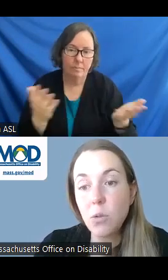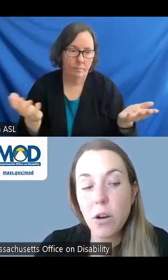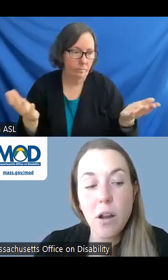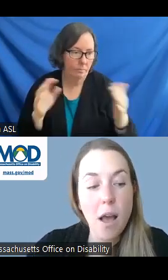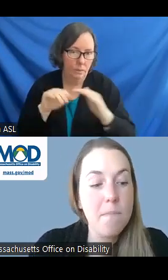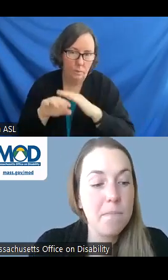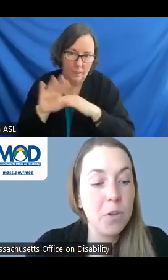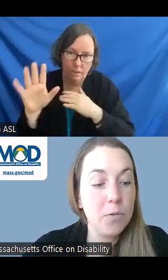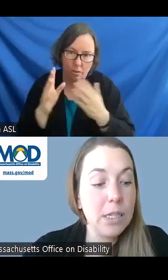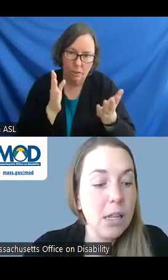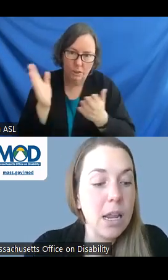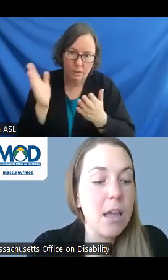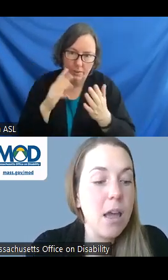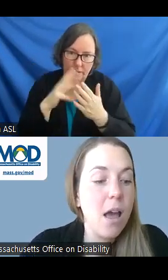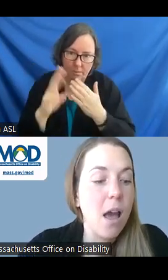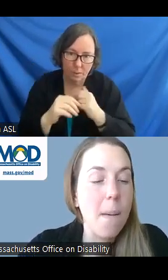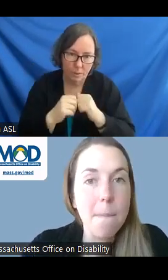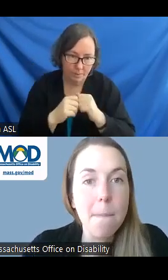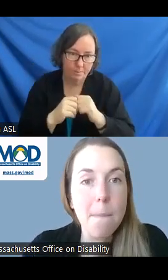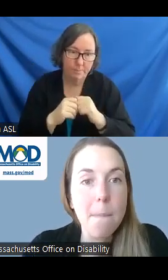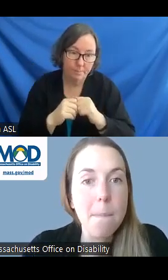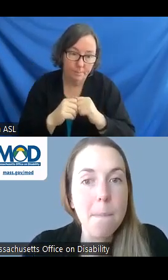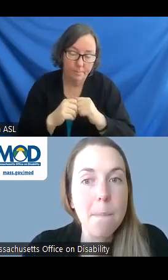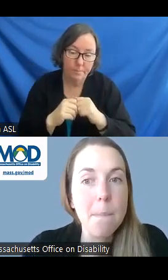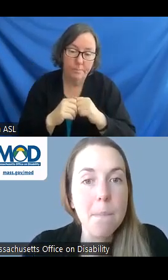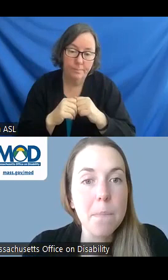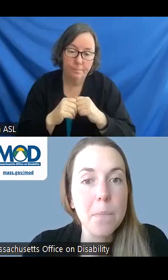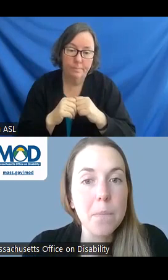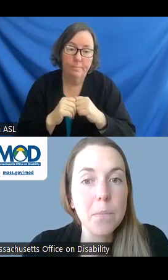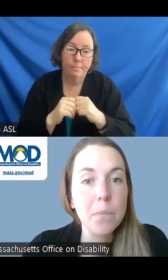access your facility.